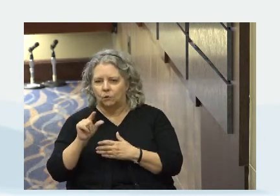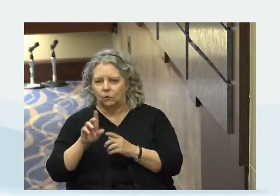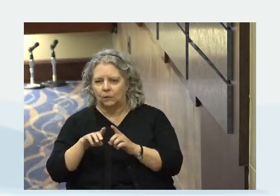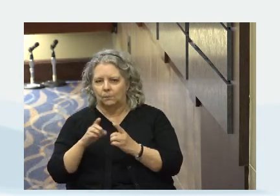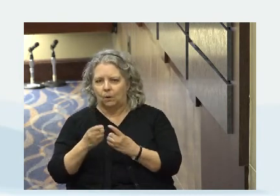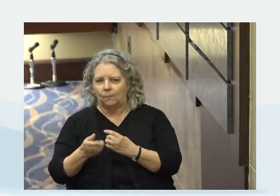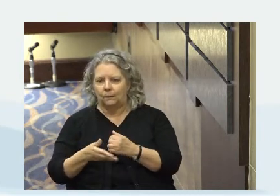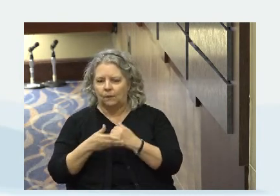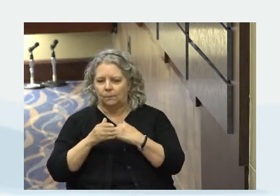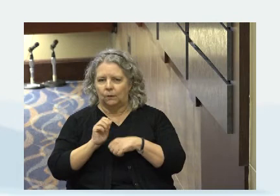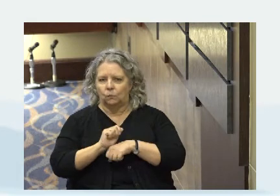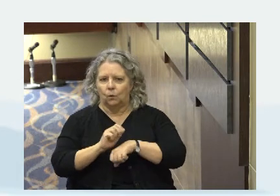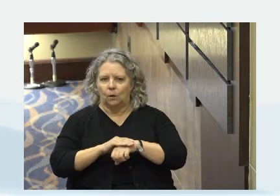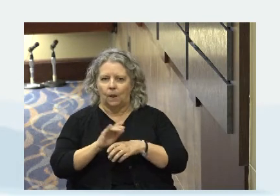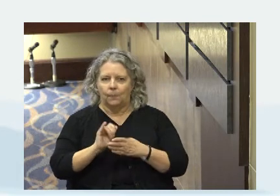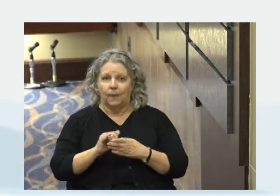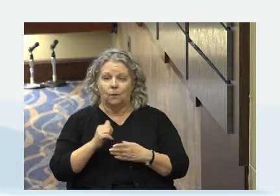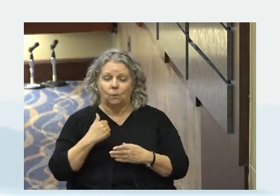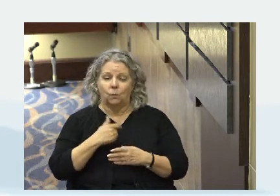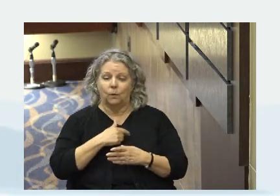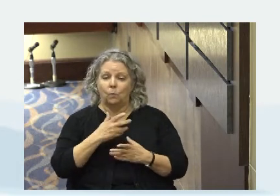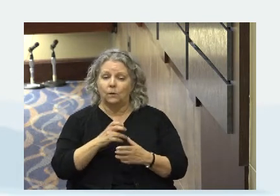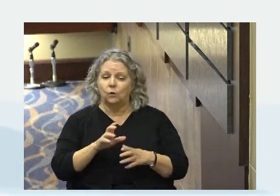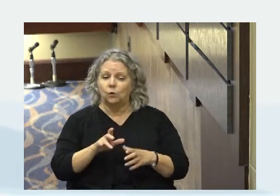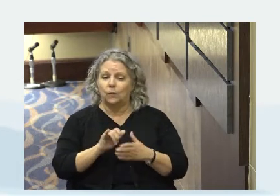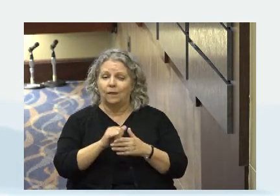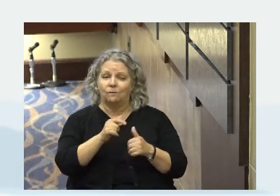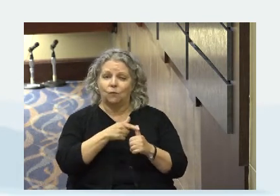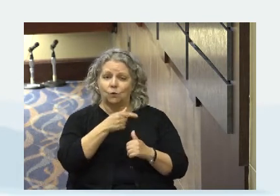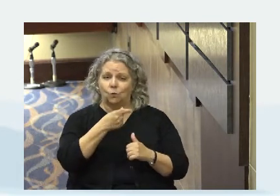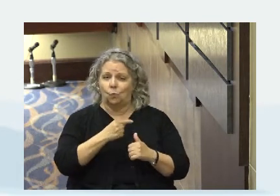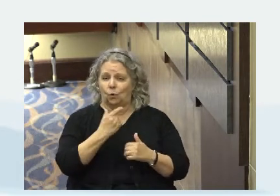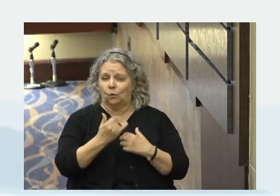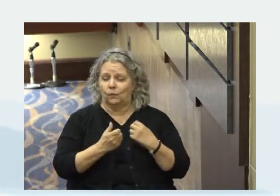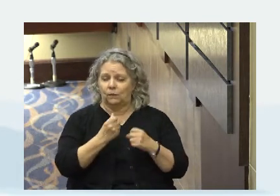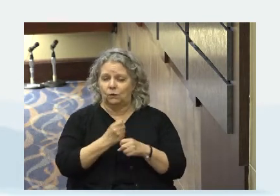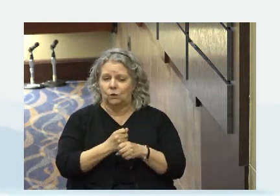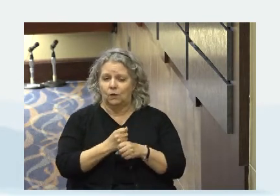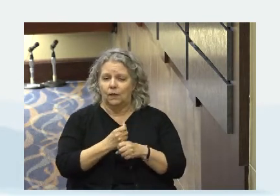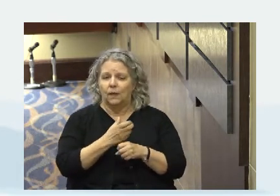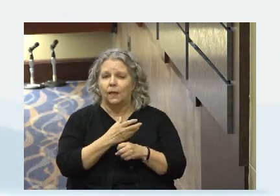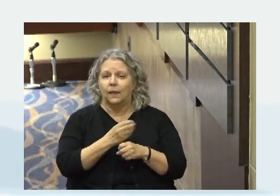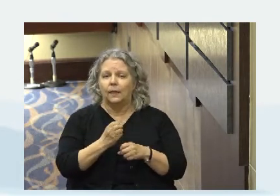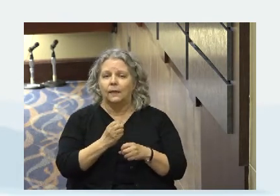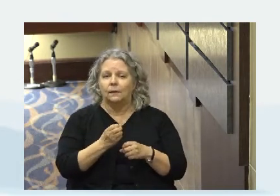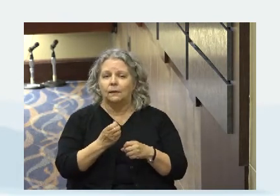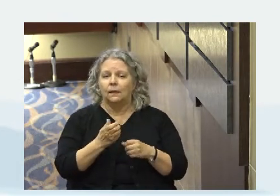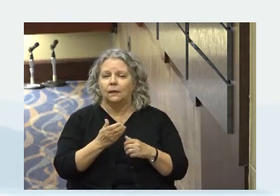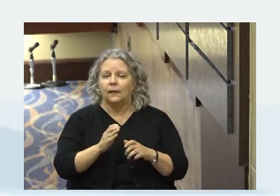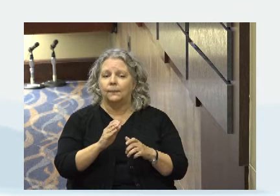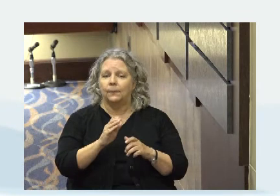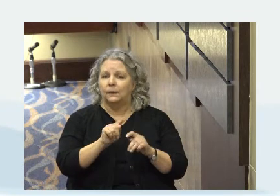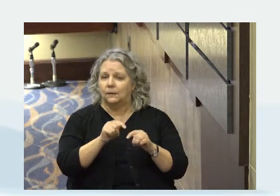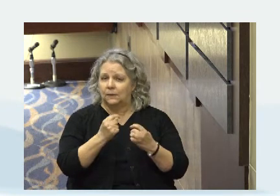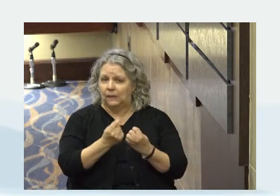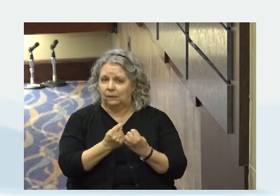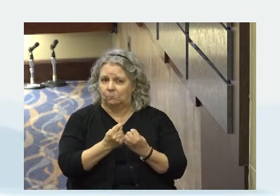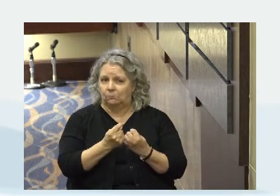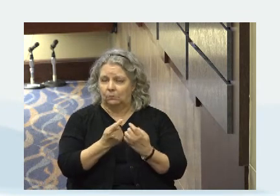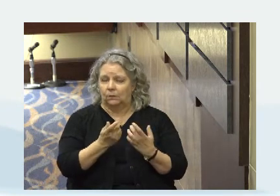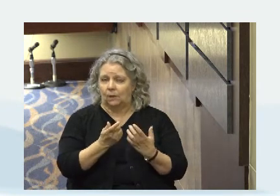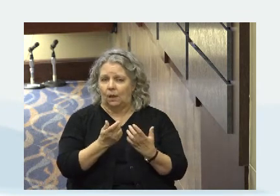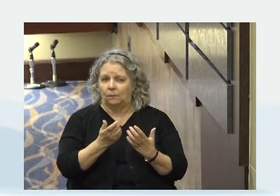quarter of this year and give teams time to put together their qualifications prior to